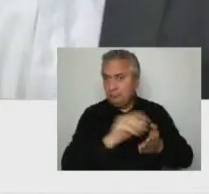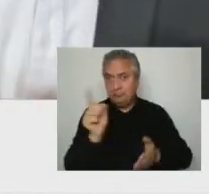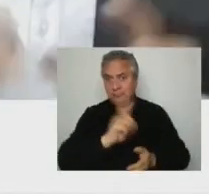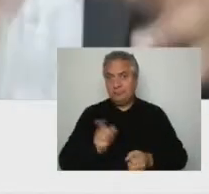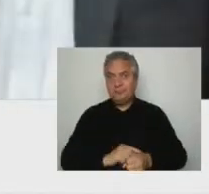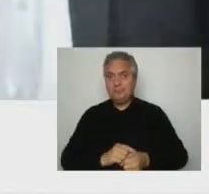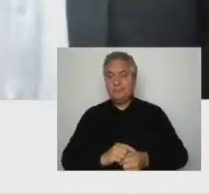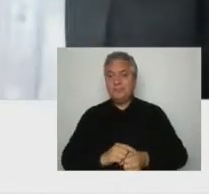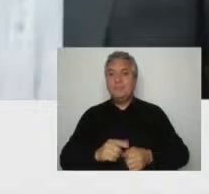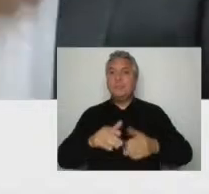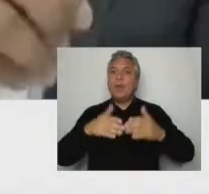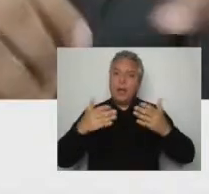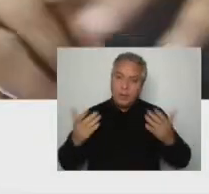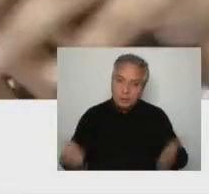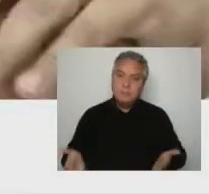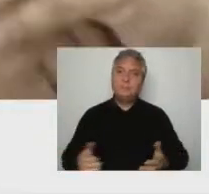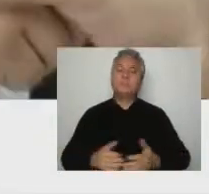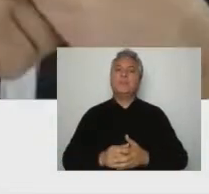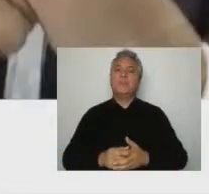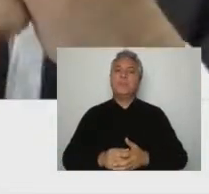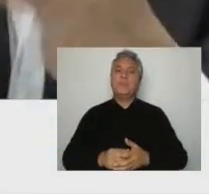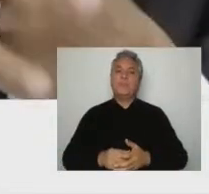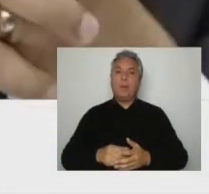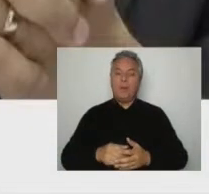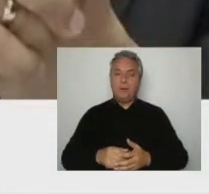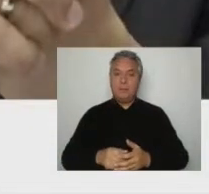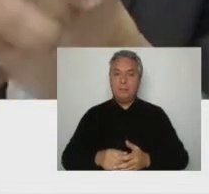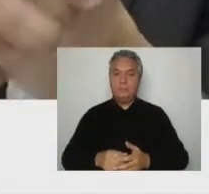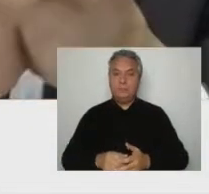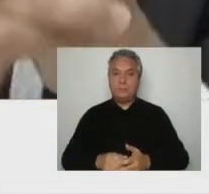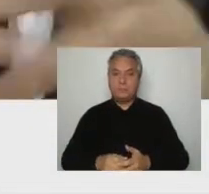beauty, cleaners,